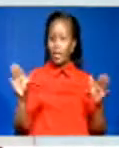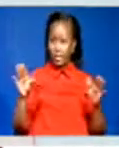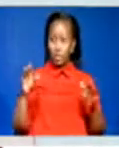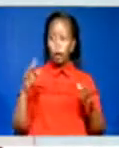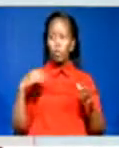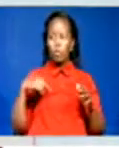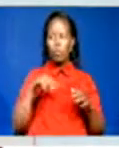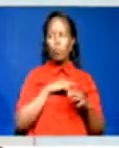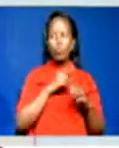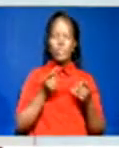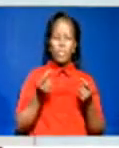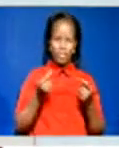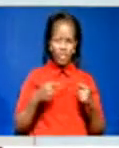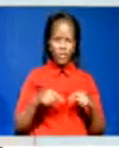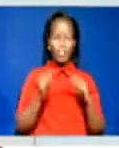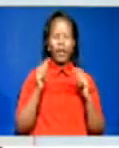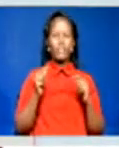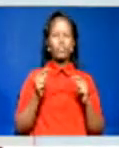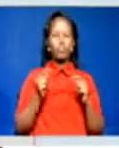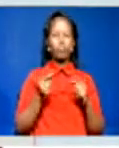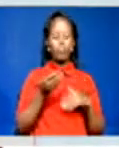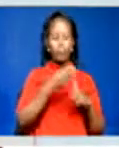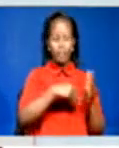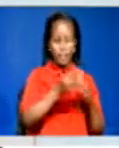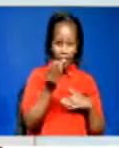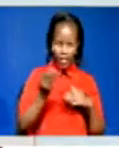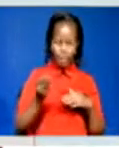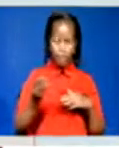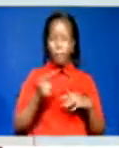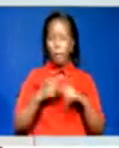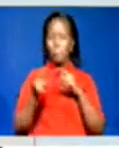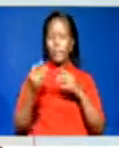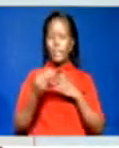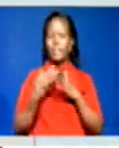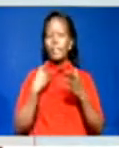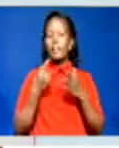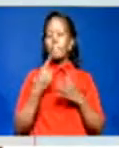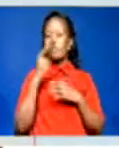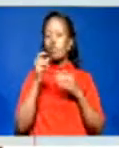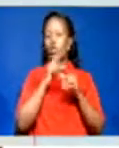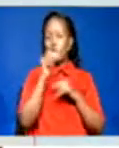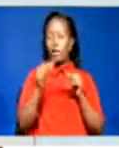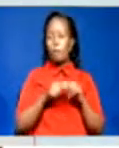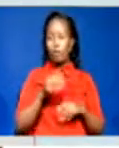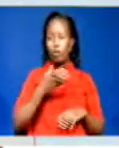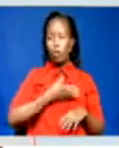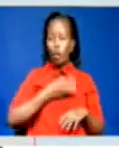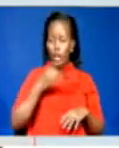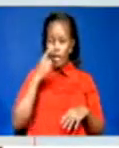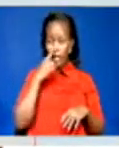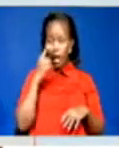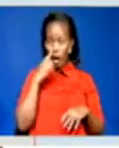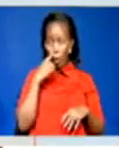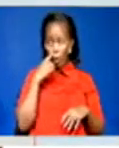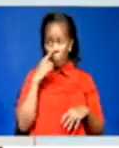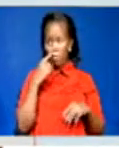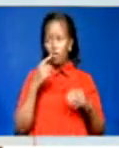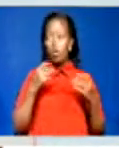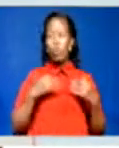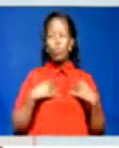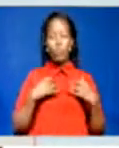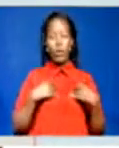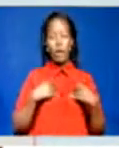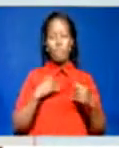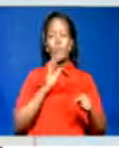But allow me to say this before I talk about mortgage financing and the challenges they are in. You'll find that most